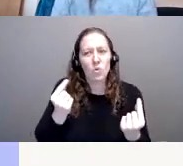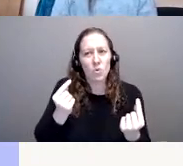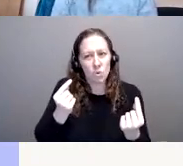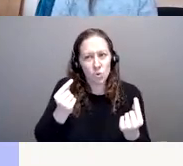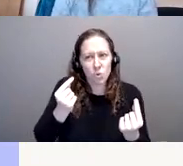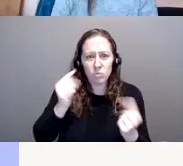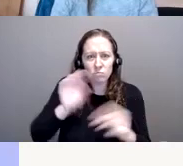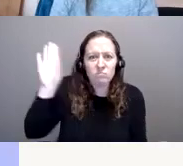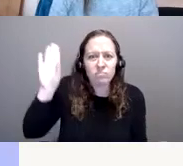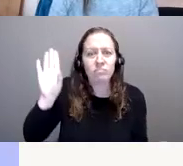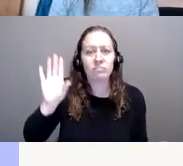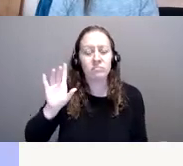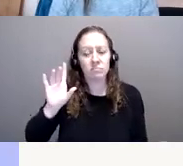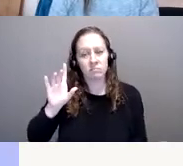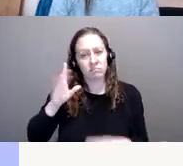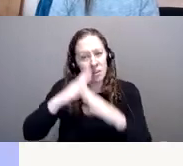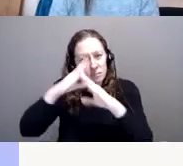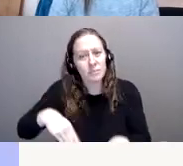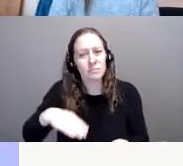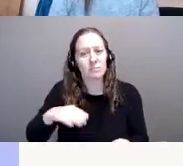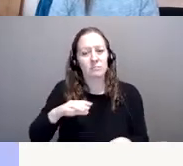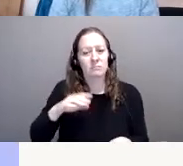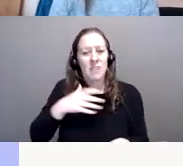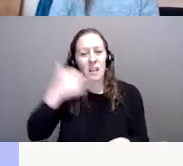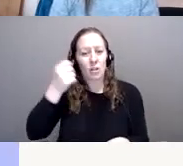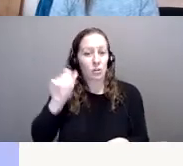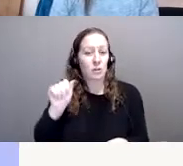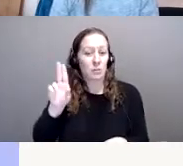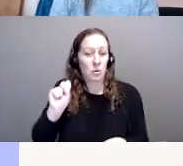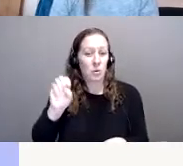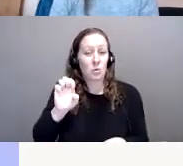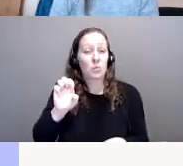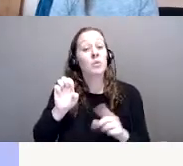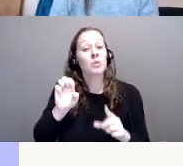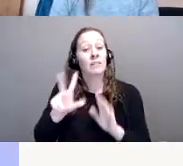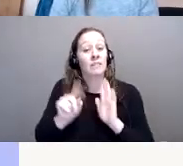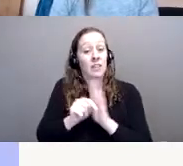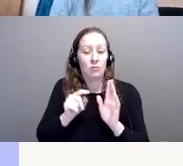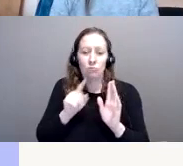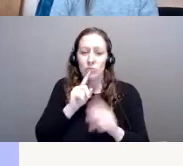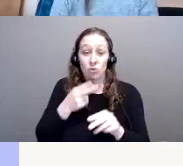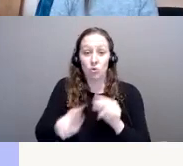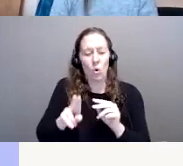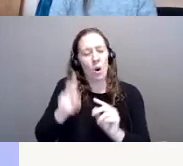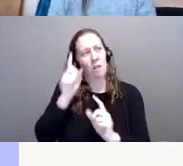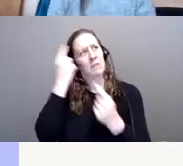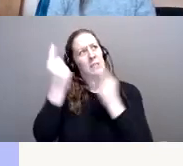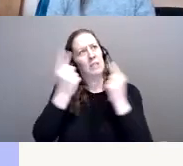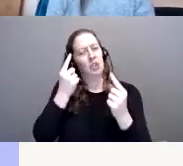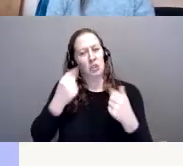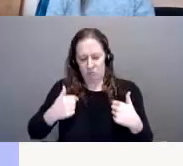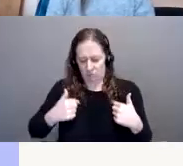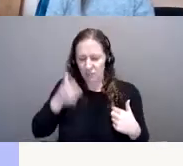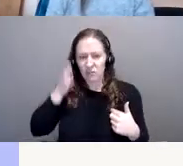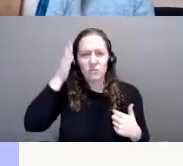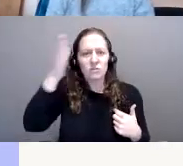to combat elder abuse. So this is, as I mentioned, a short little video, and thinking about the future you, and what are, this